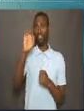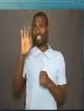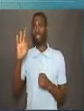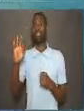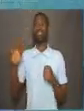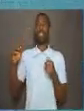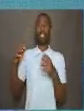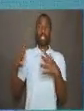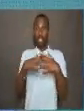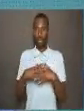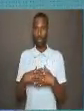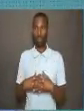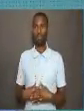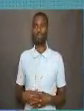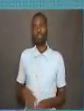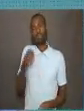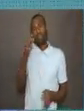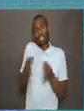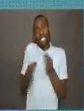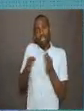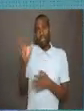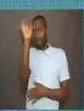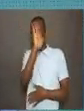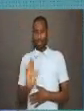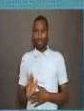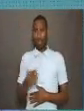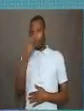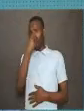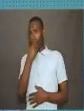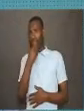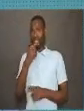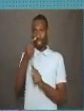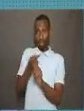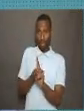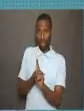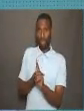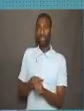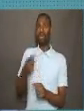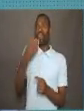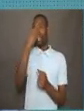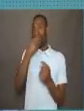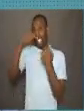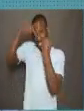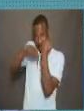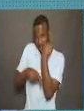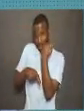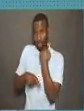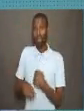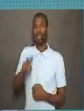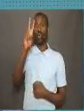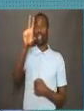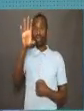diesel engine. If the absolute temperature of the heatsink is